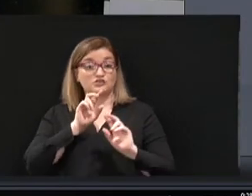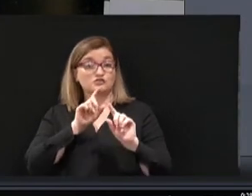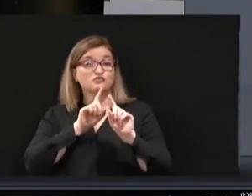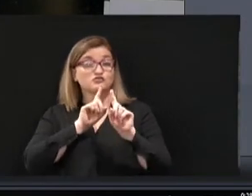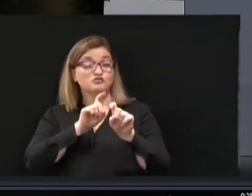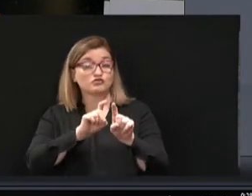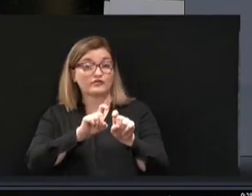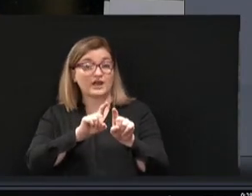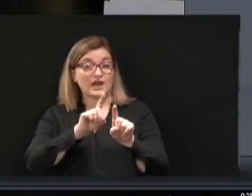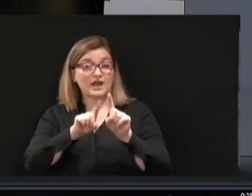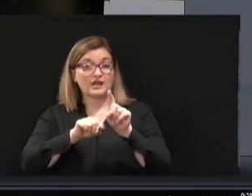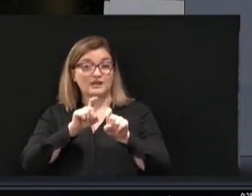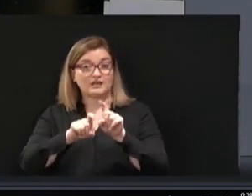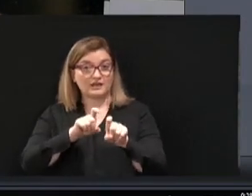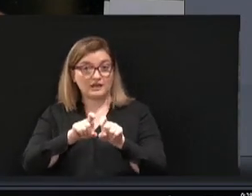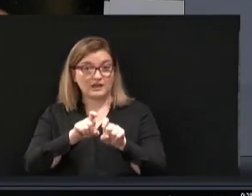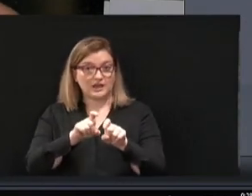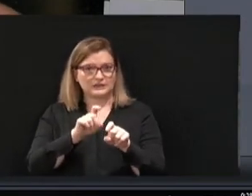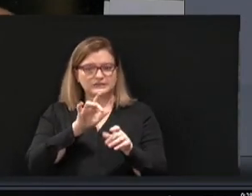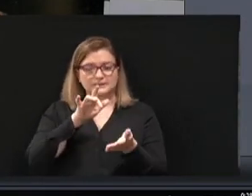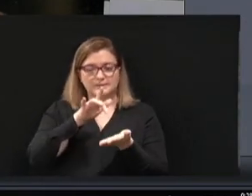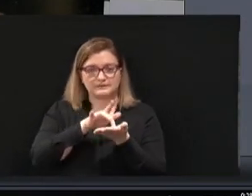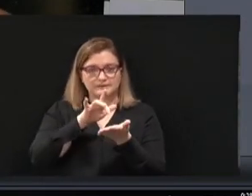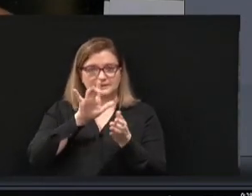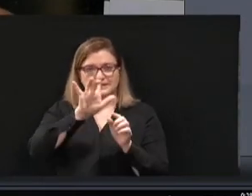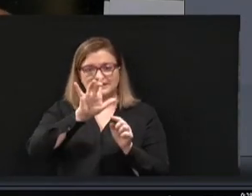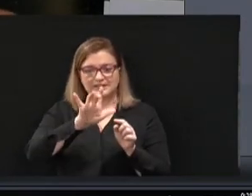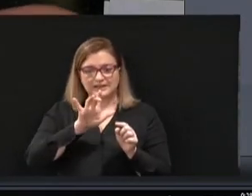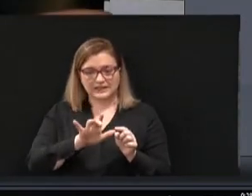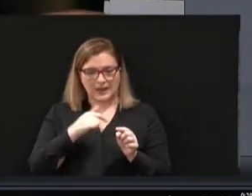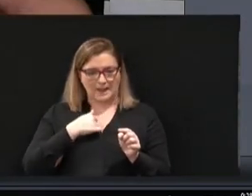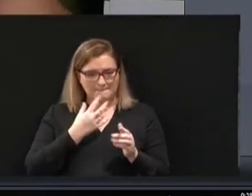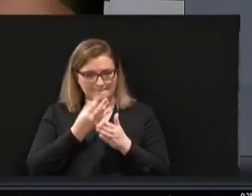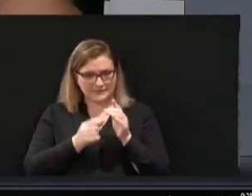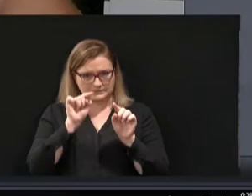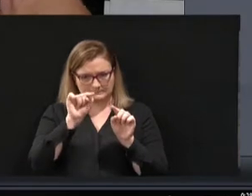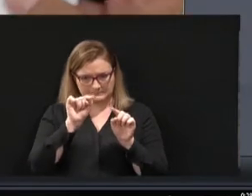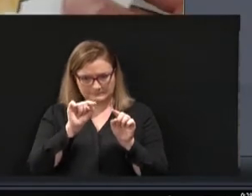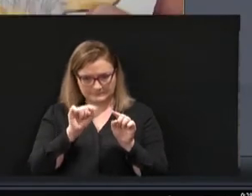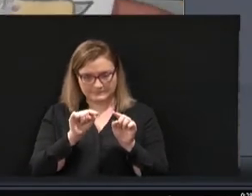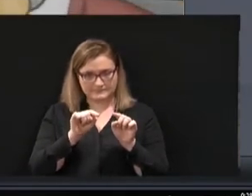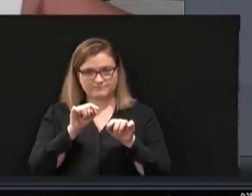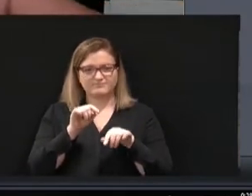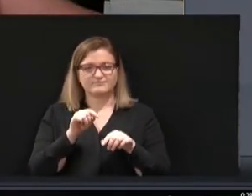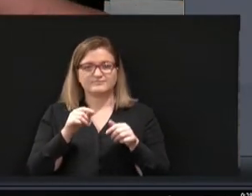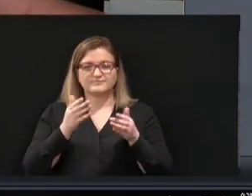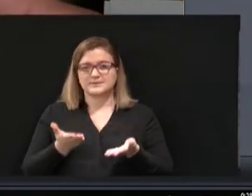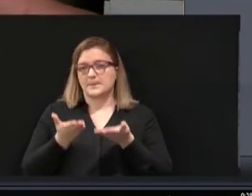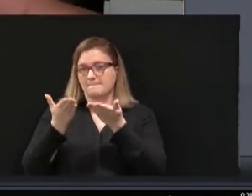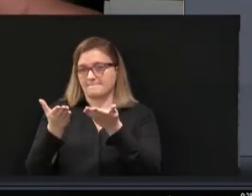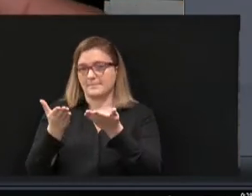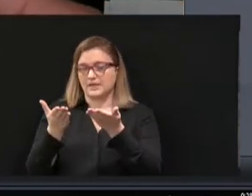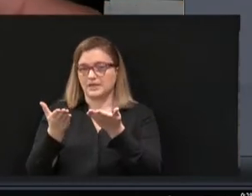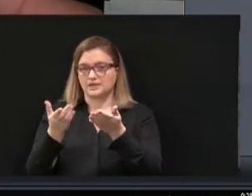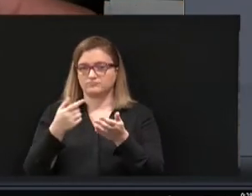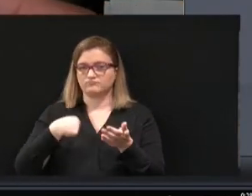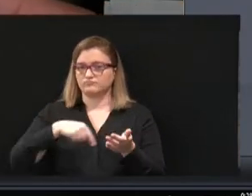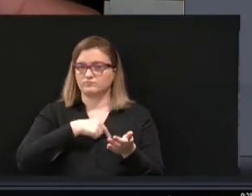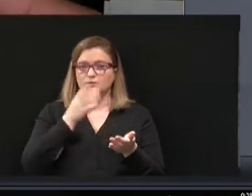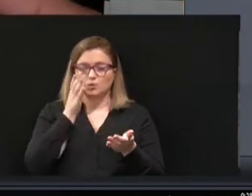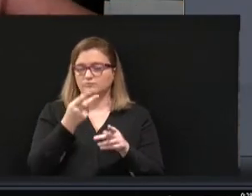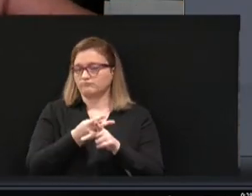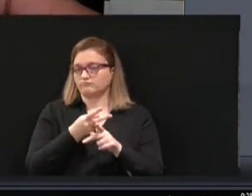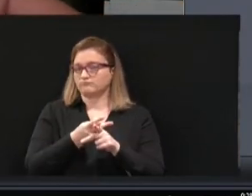and mark what you're missing, and we'll make sure you get that. I don't think we'll be going much into the supplemental deck today,